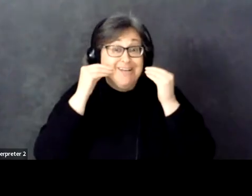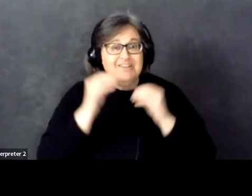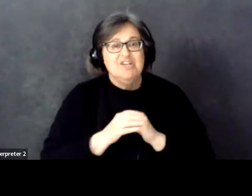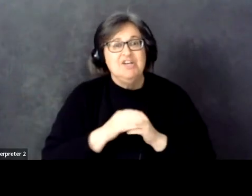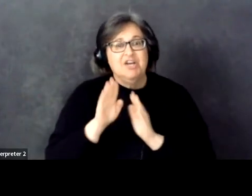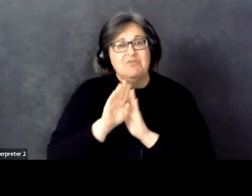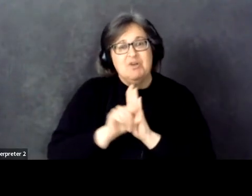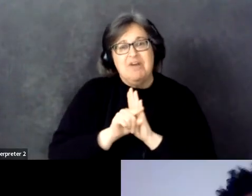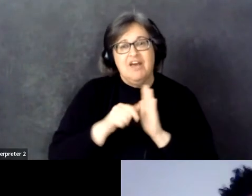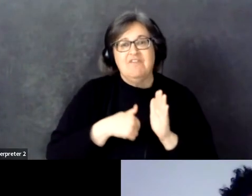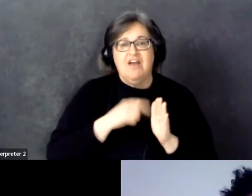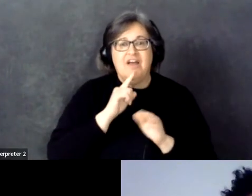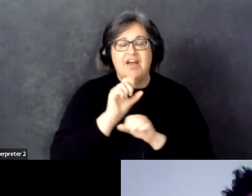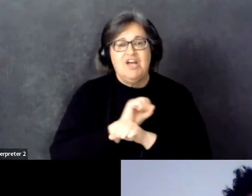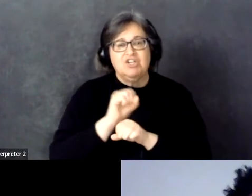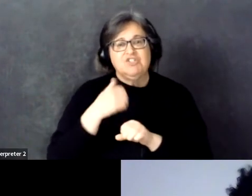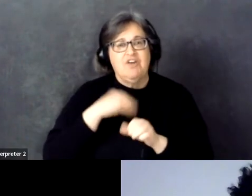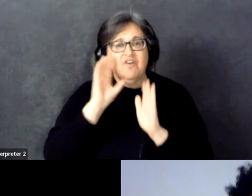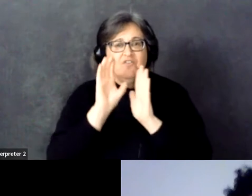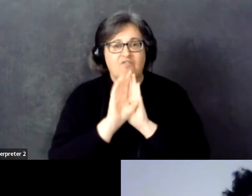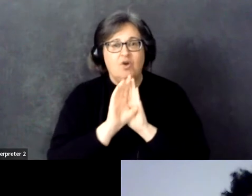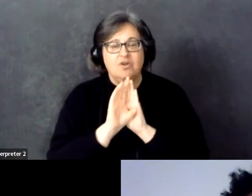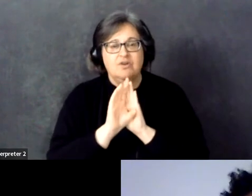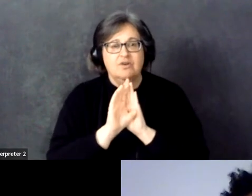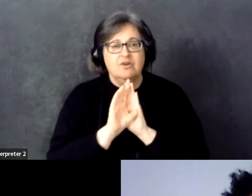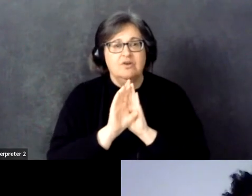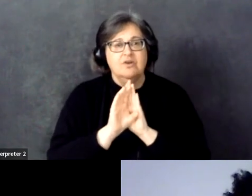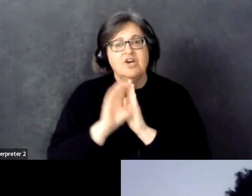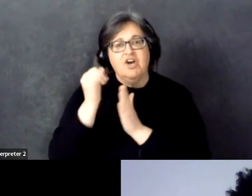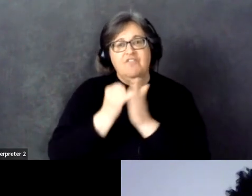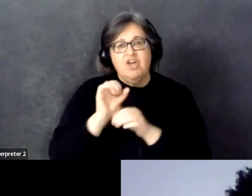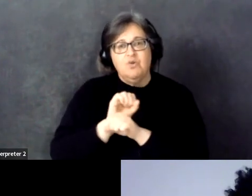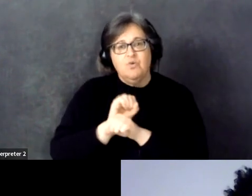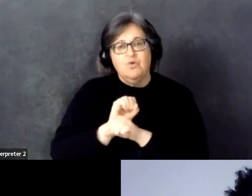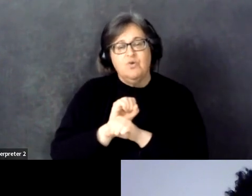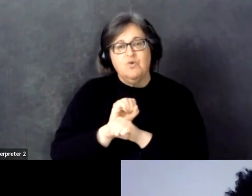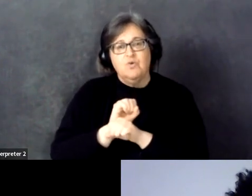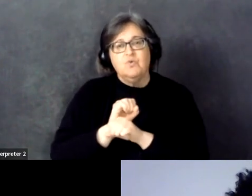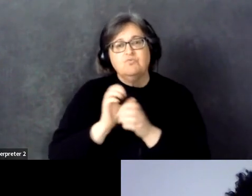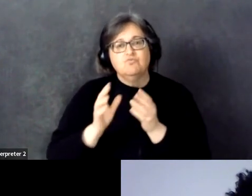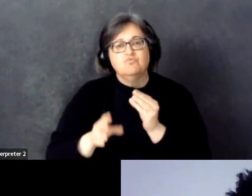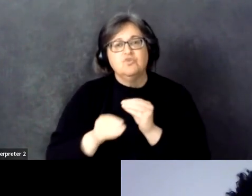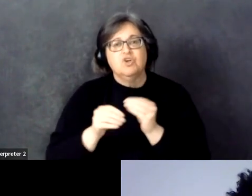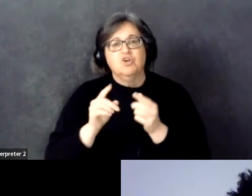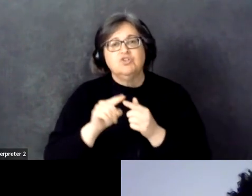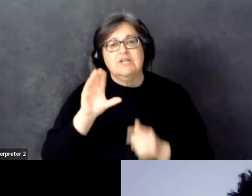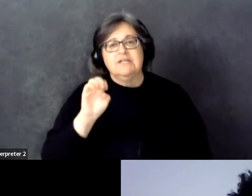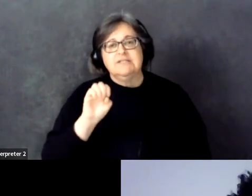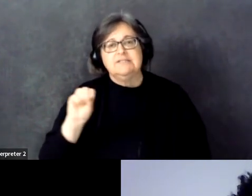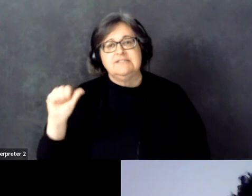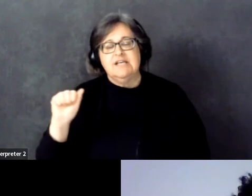my background, I actually have a photo of the artwork that contributed to the CESSA